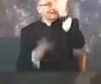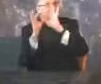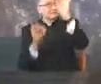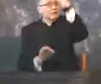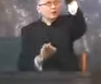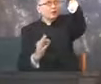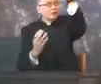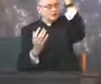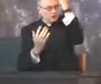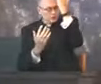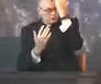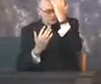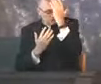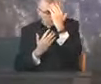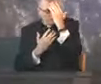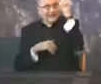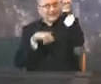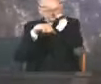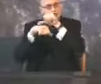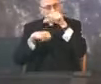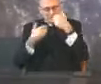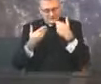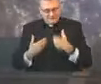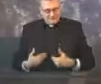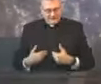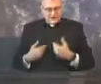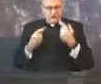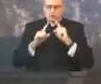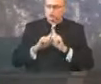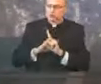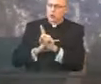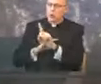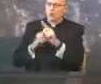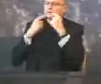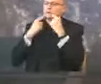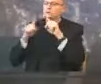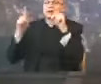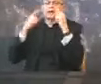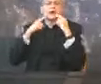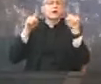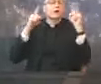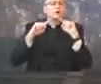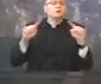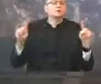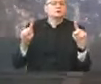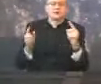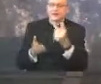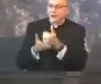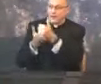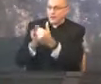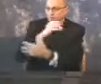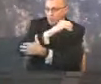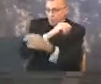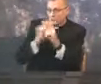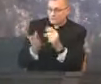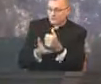Lord has anointed me. He has sent me to bring glad tidings to the lowly, to heal the